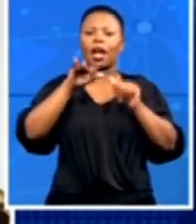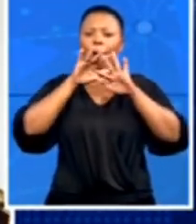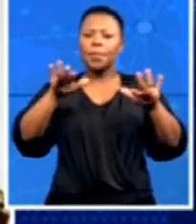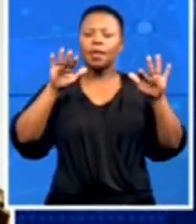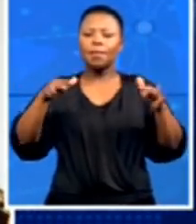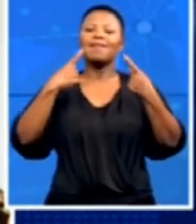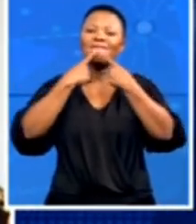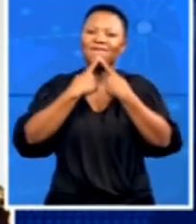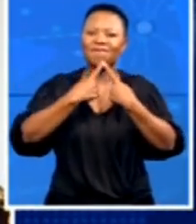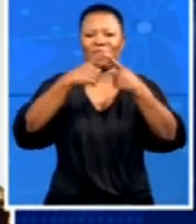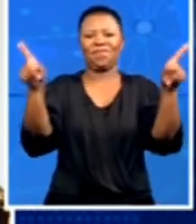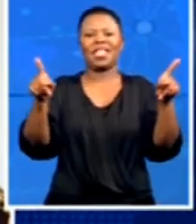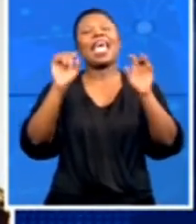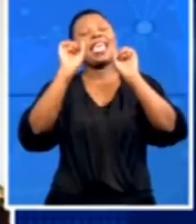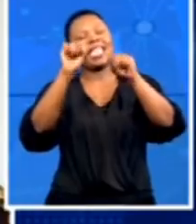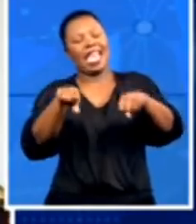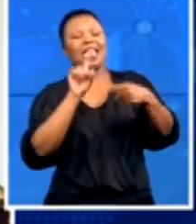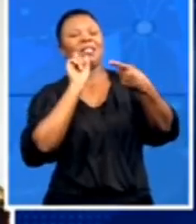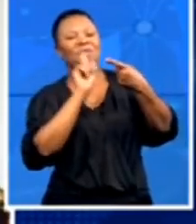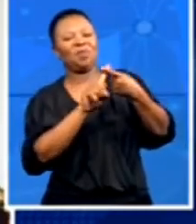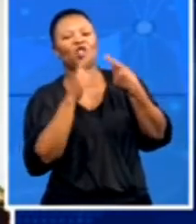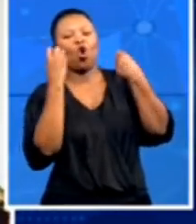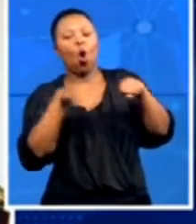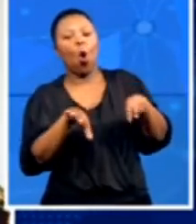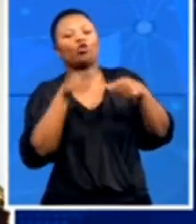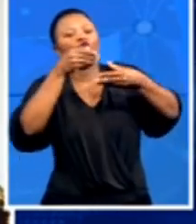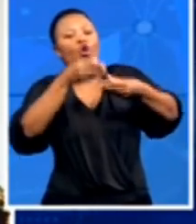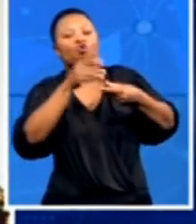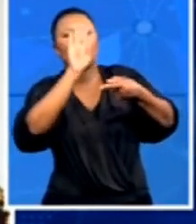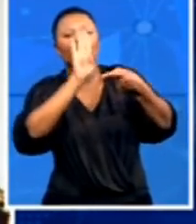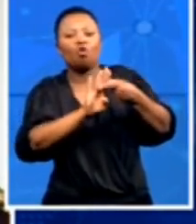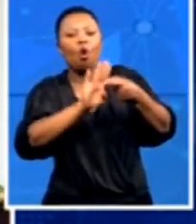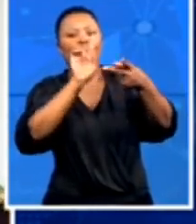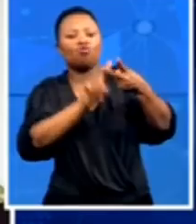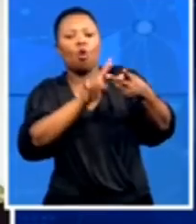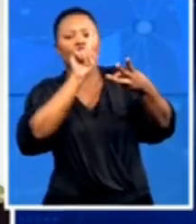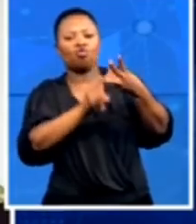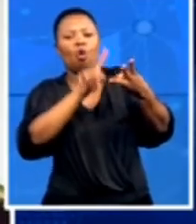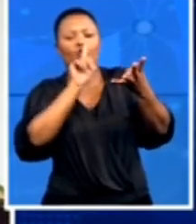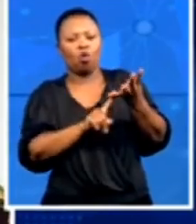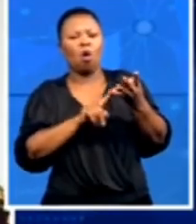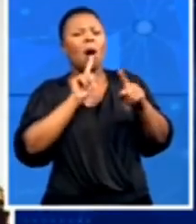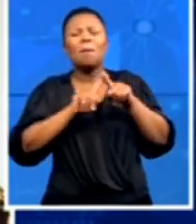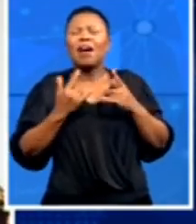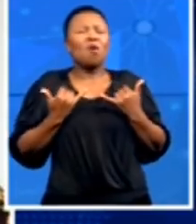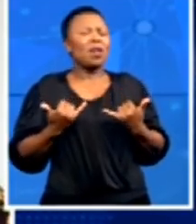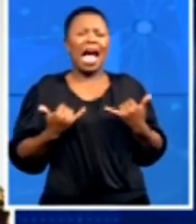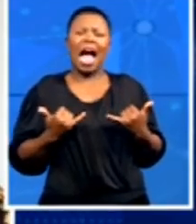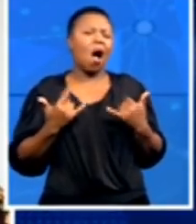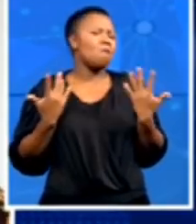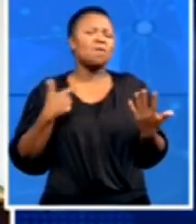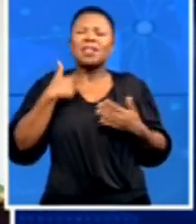lost the following documents. For as long as we are not on the ground, for as long as the fire has not